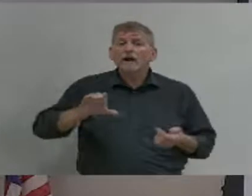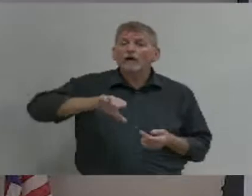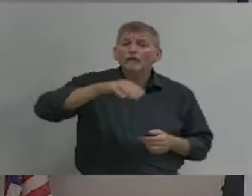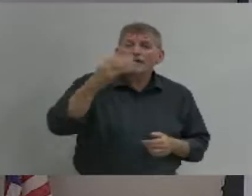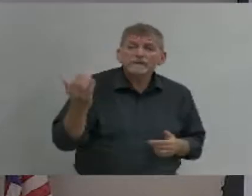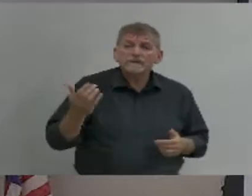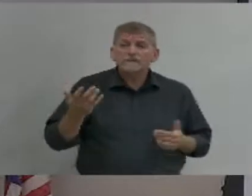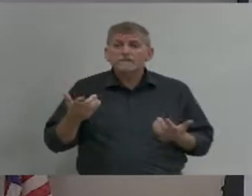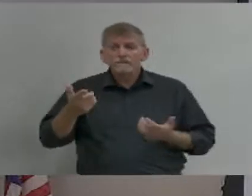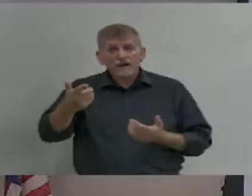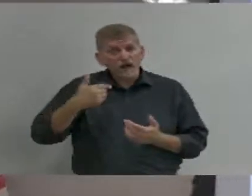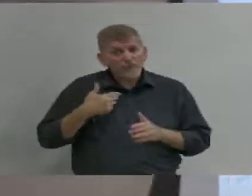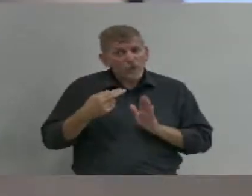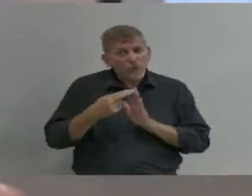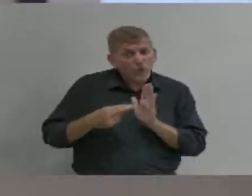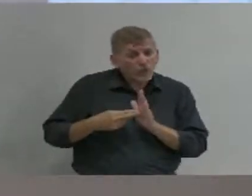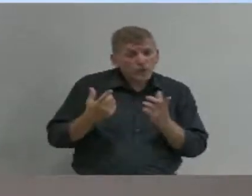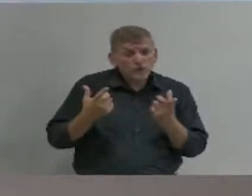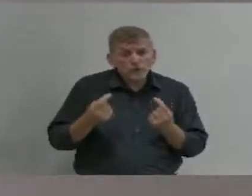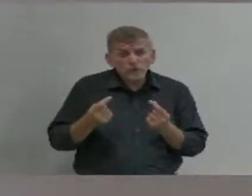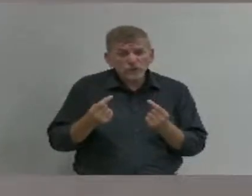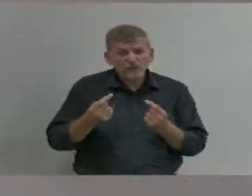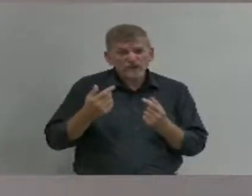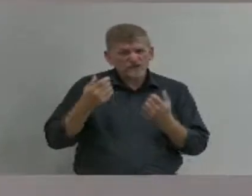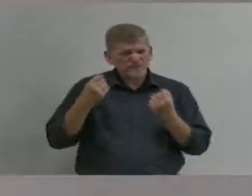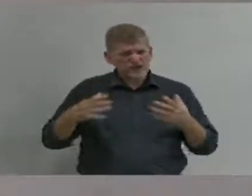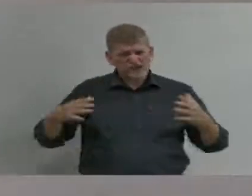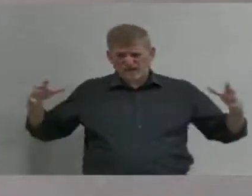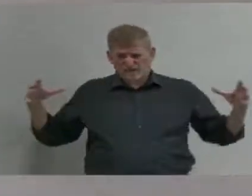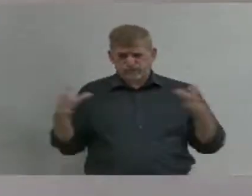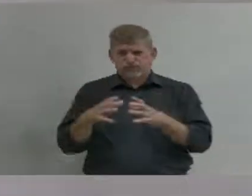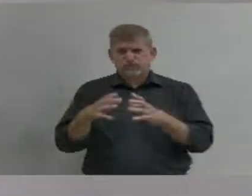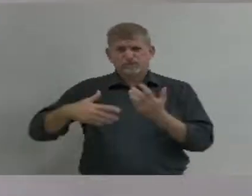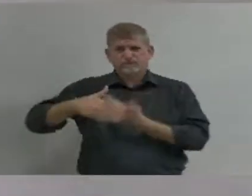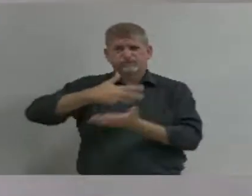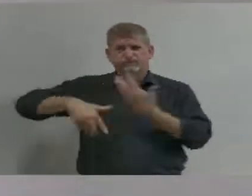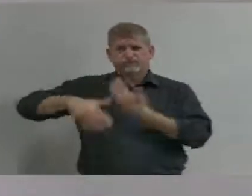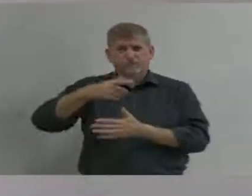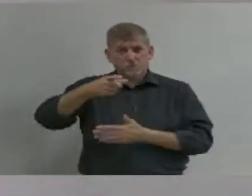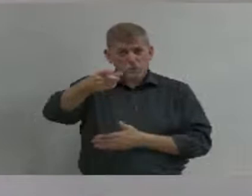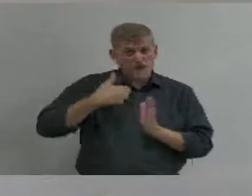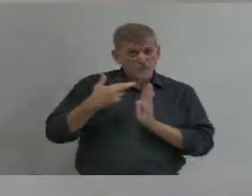So that's an excellent question. We haven't really